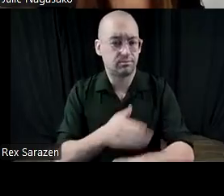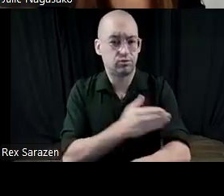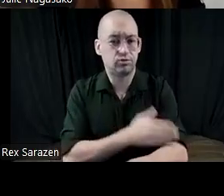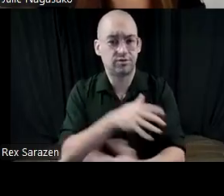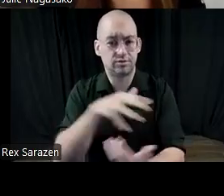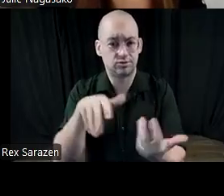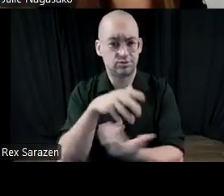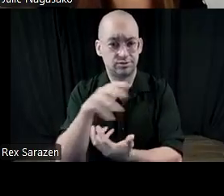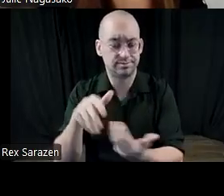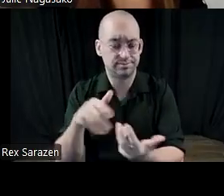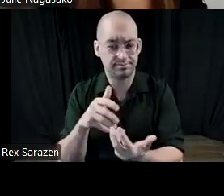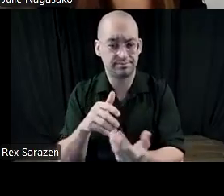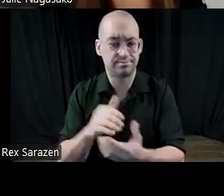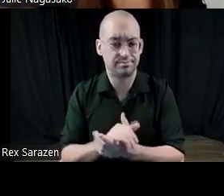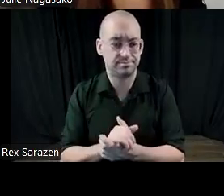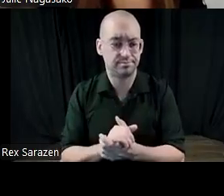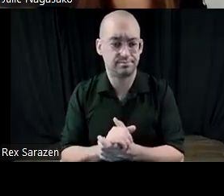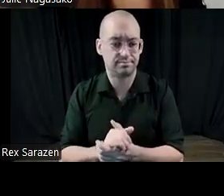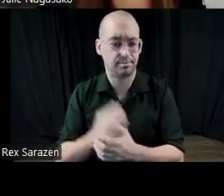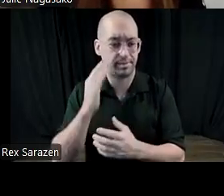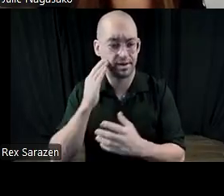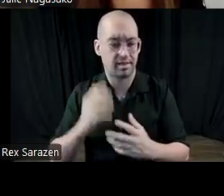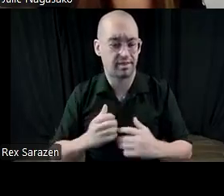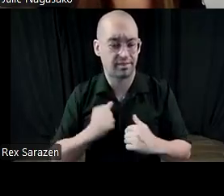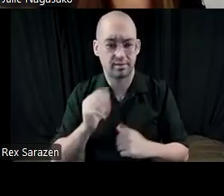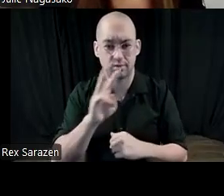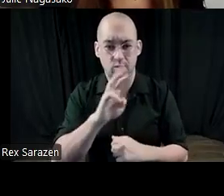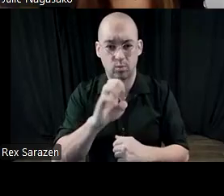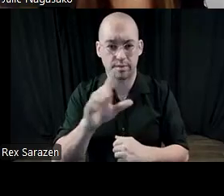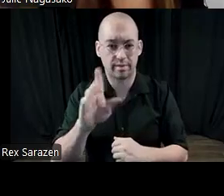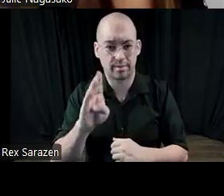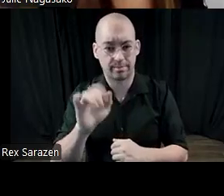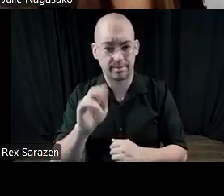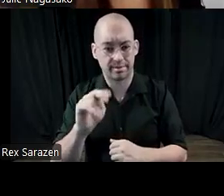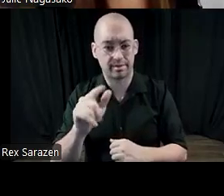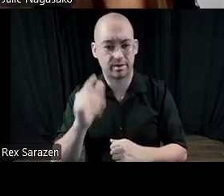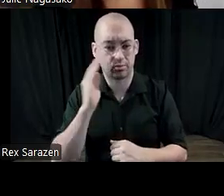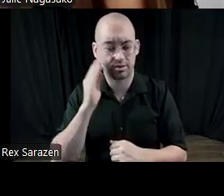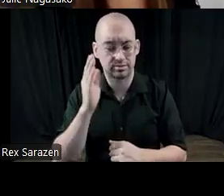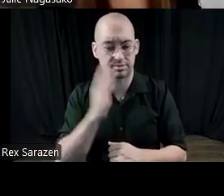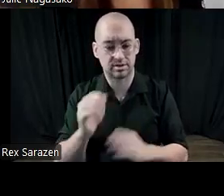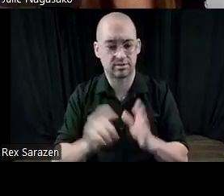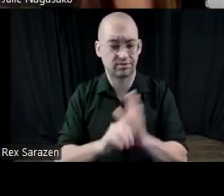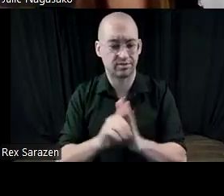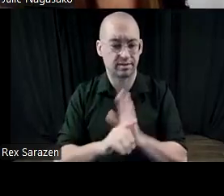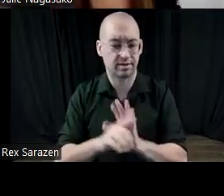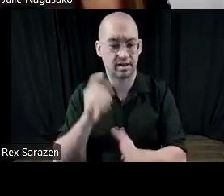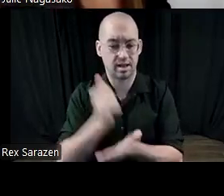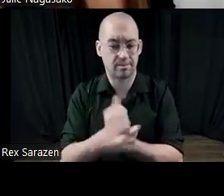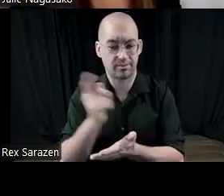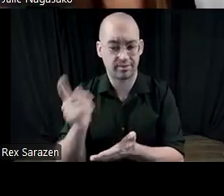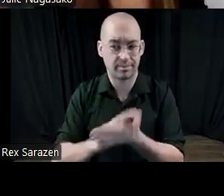belonging. And the other is mental health and well-being awareness and development, helping people to become familiar with mental